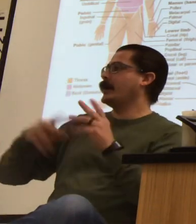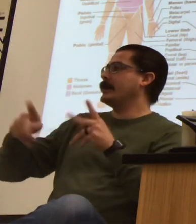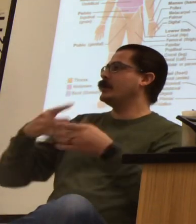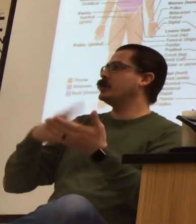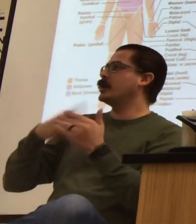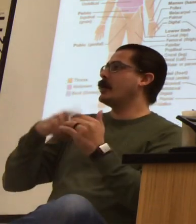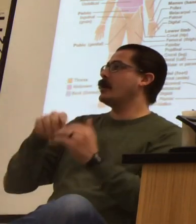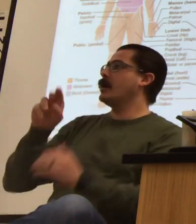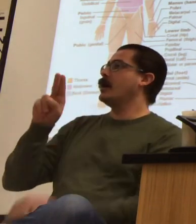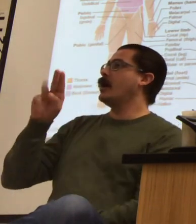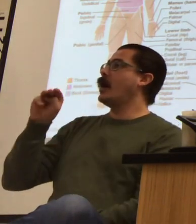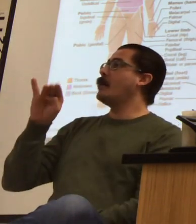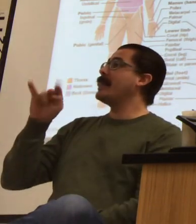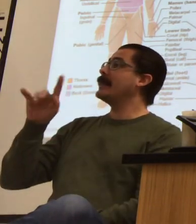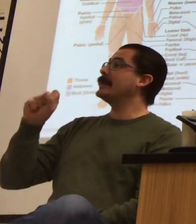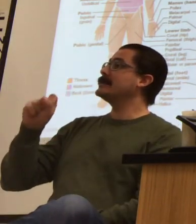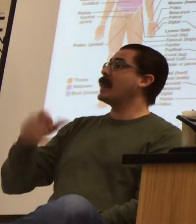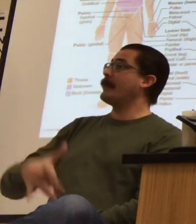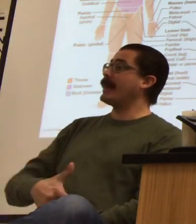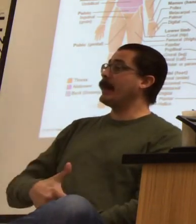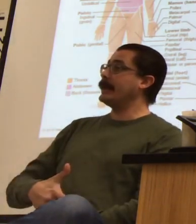There's umbilicus, your belly button.